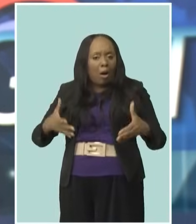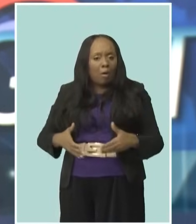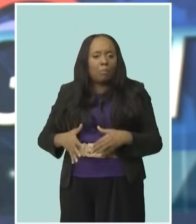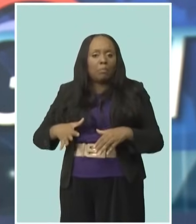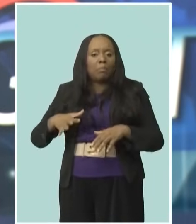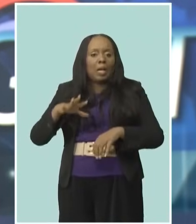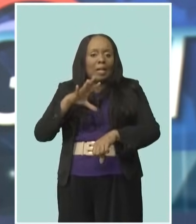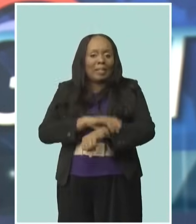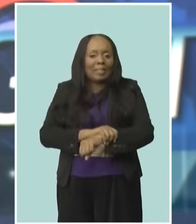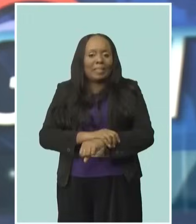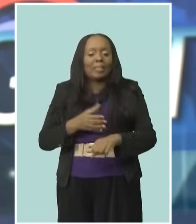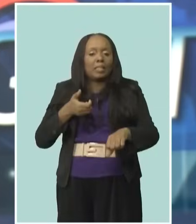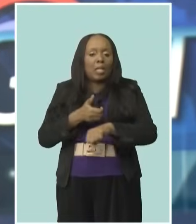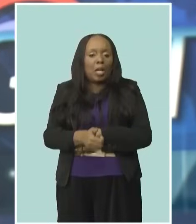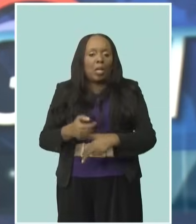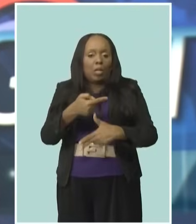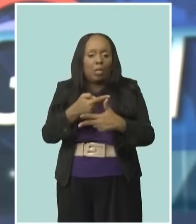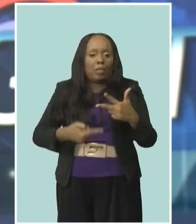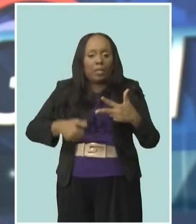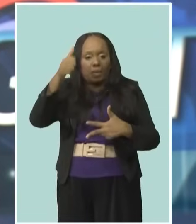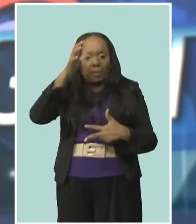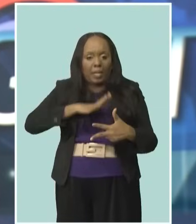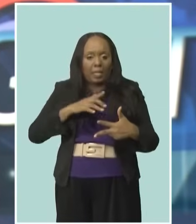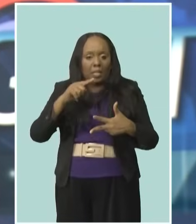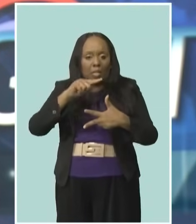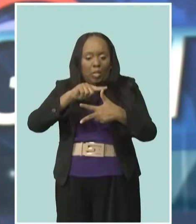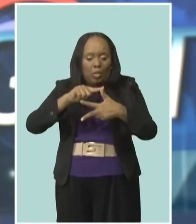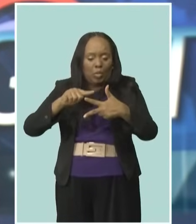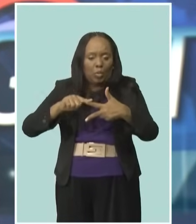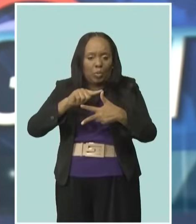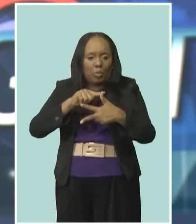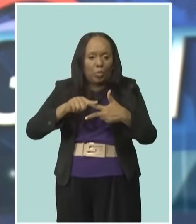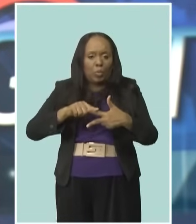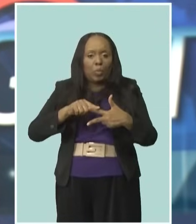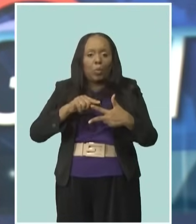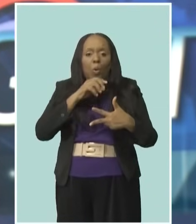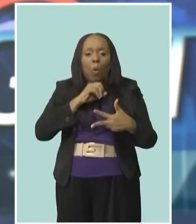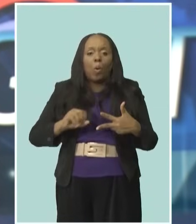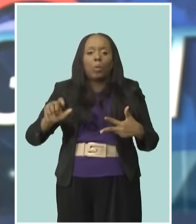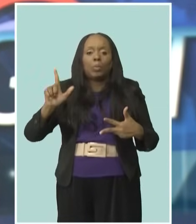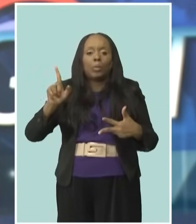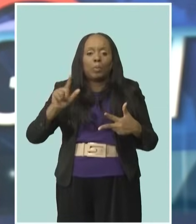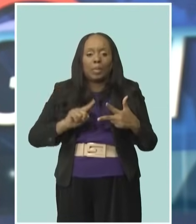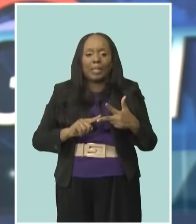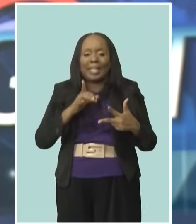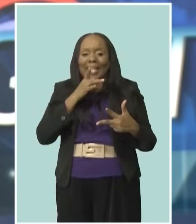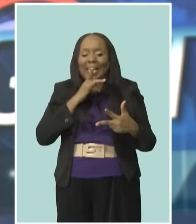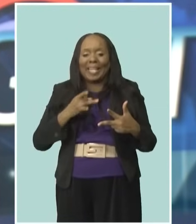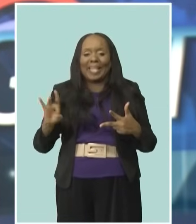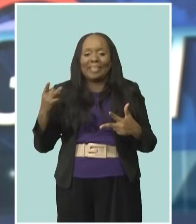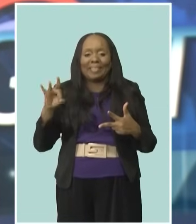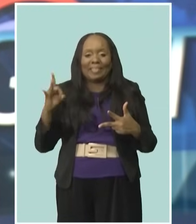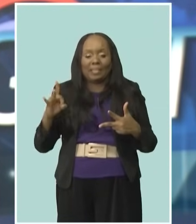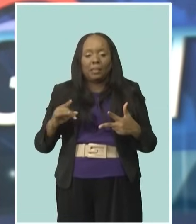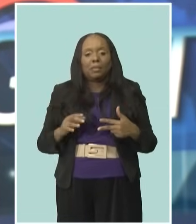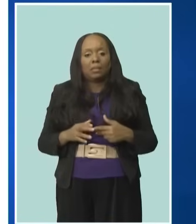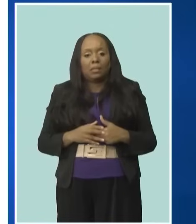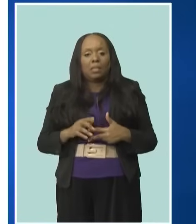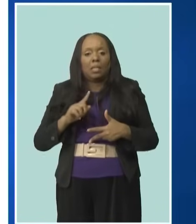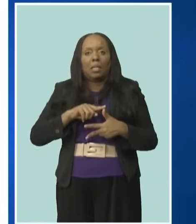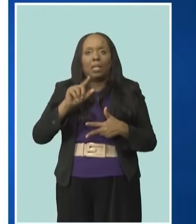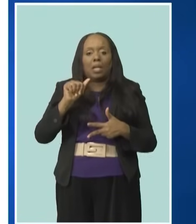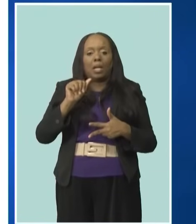and charged 3 St. Michael men, 2 of them 21 years old, the other just 18. They are